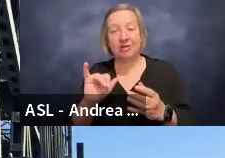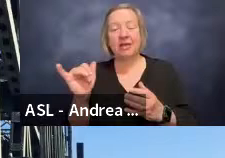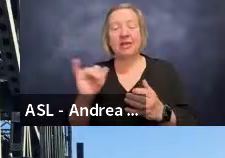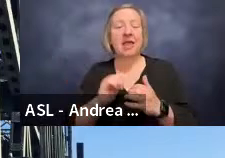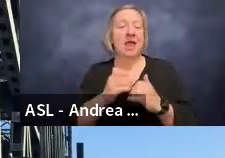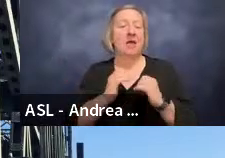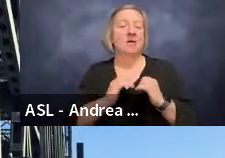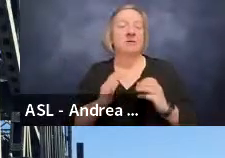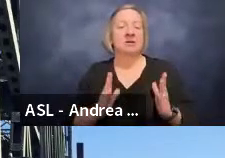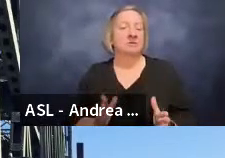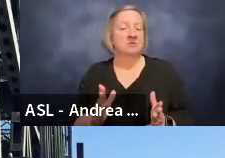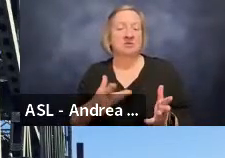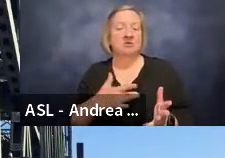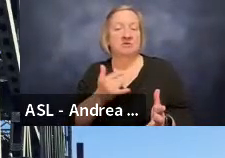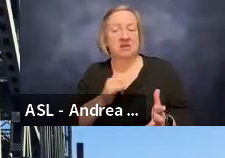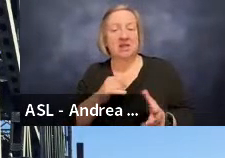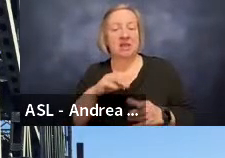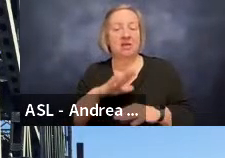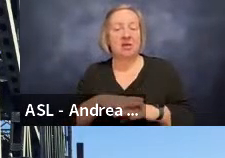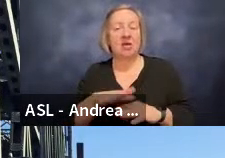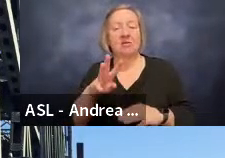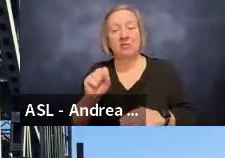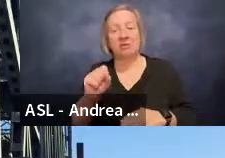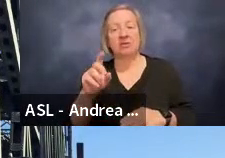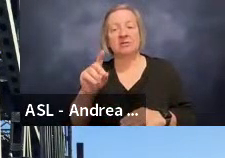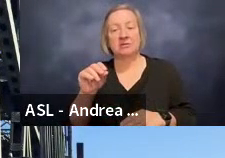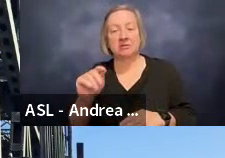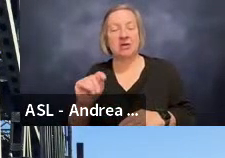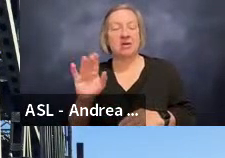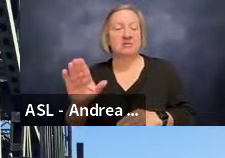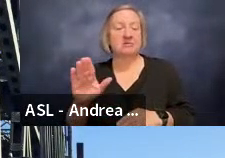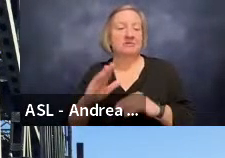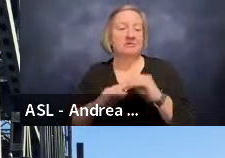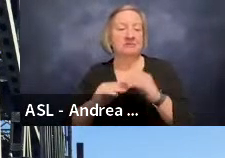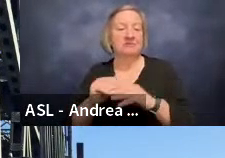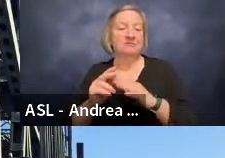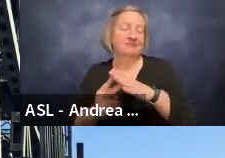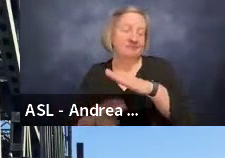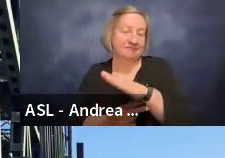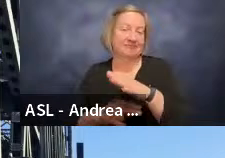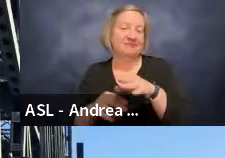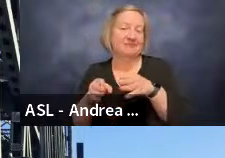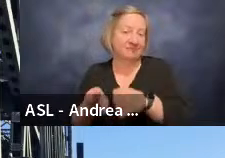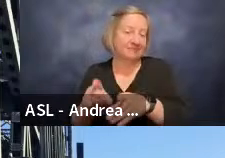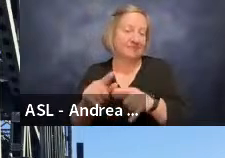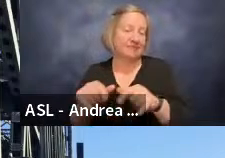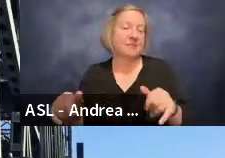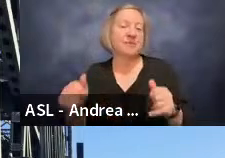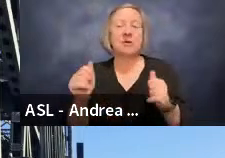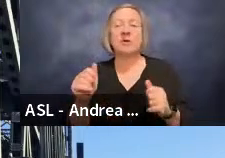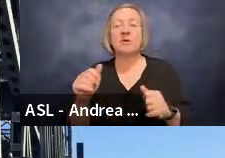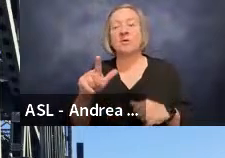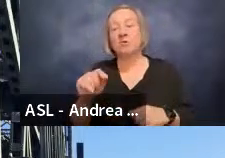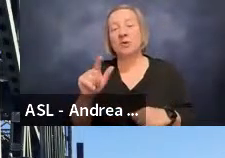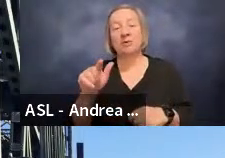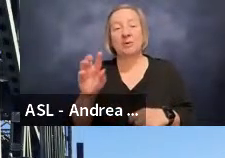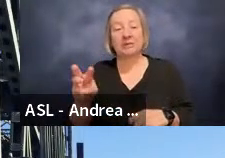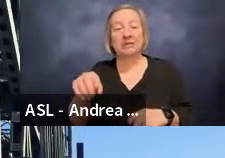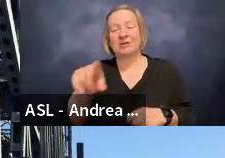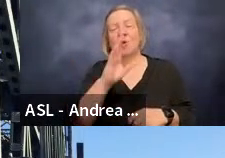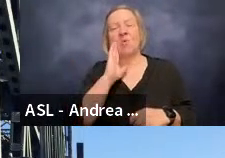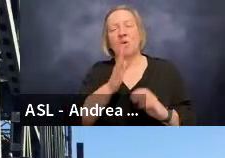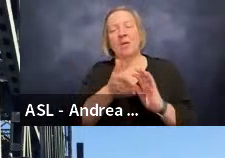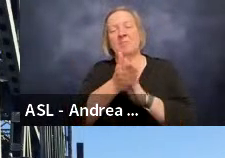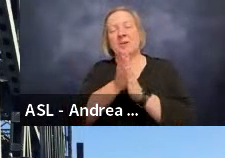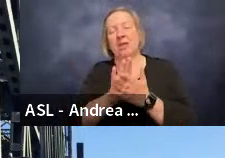tolled facility. So in 2026, when tolling starts, all of you will be even more of an expert than the